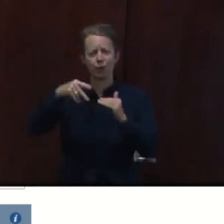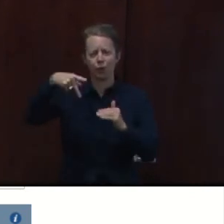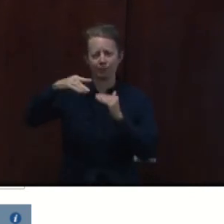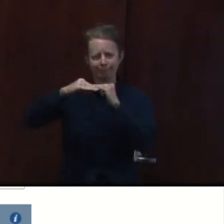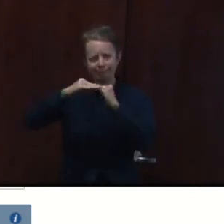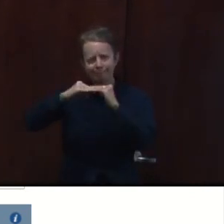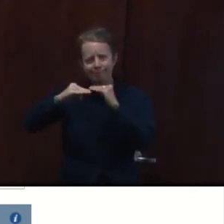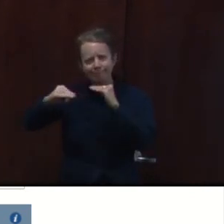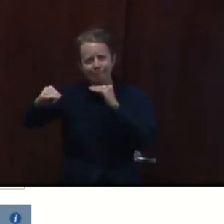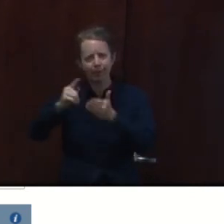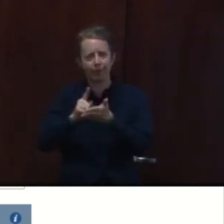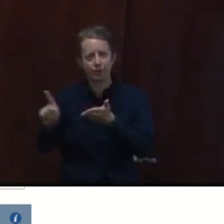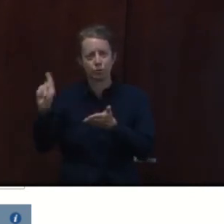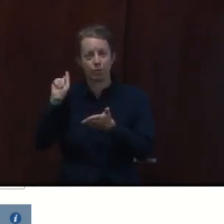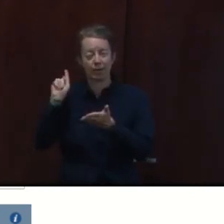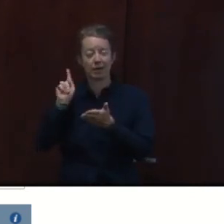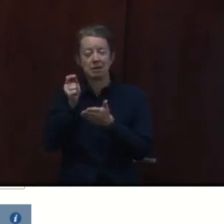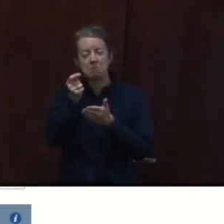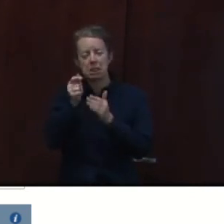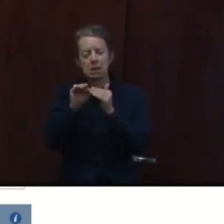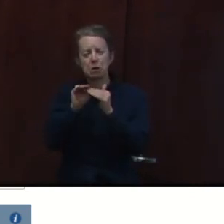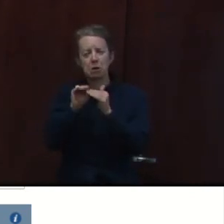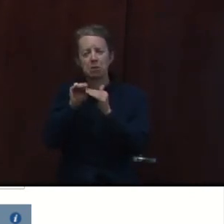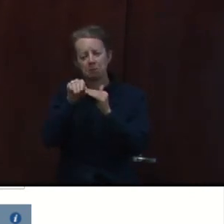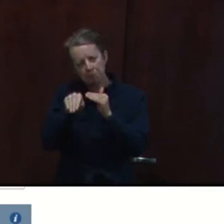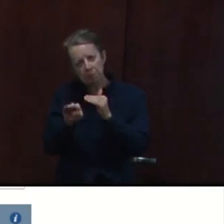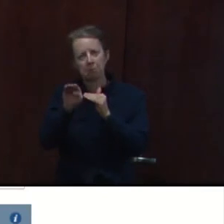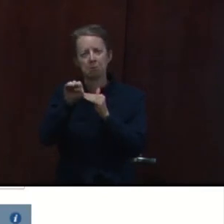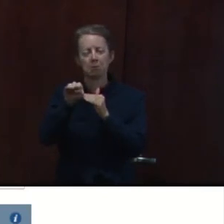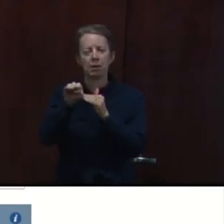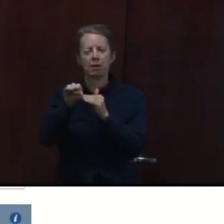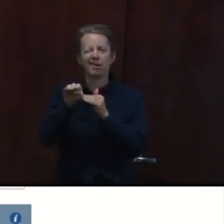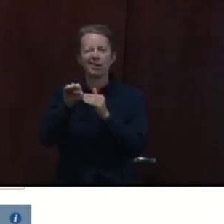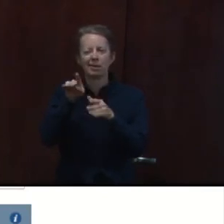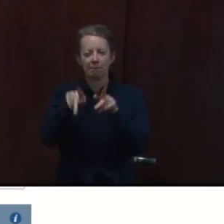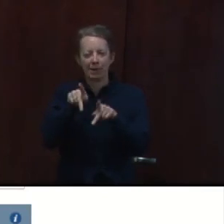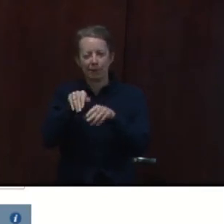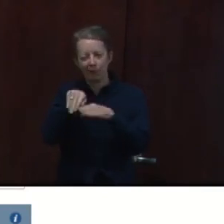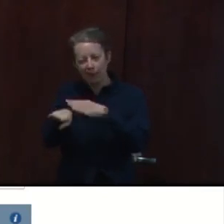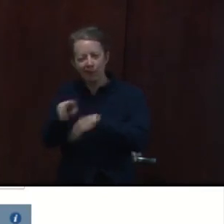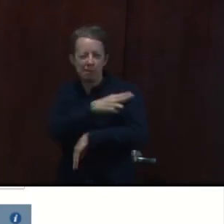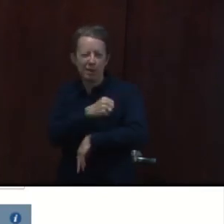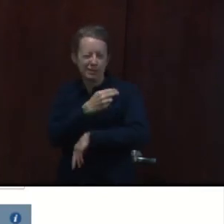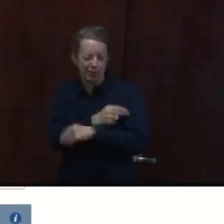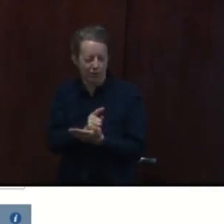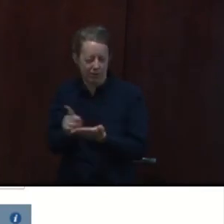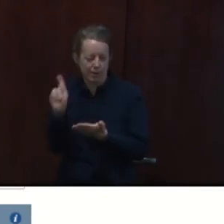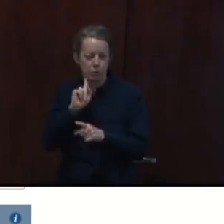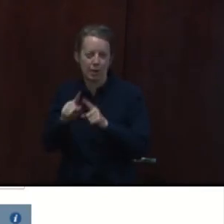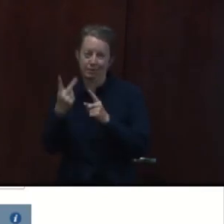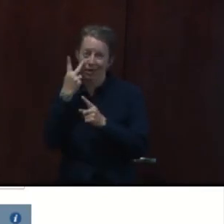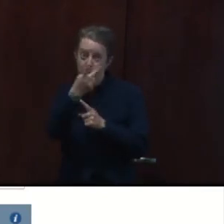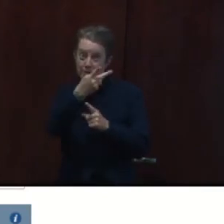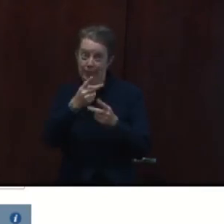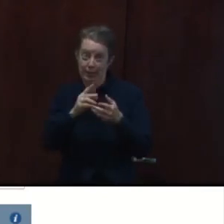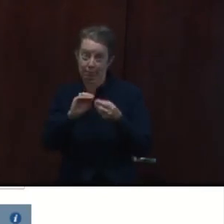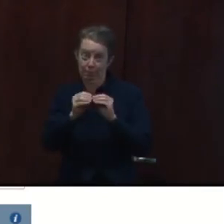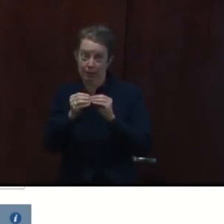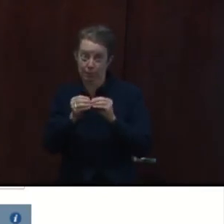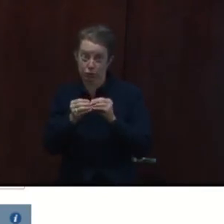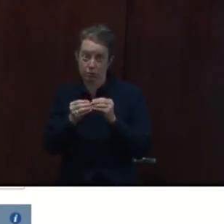was a slight dip in the hospitalizations about a week ago, but now you can see again